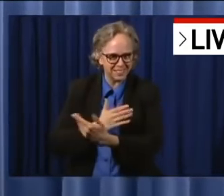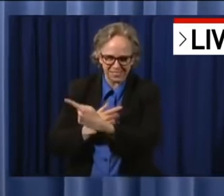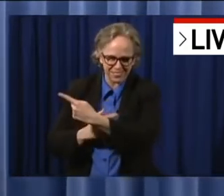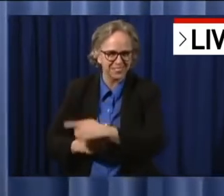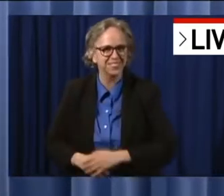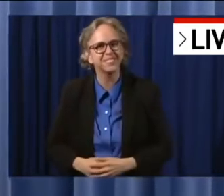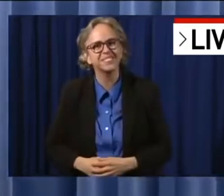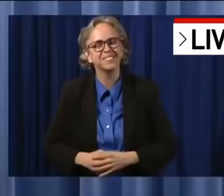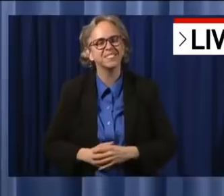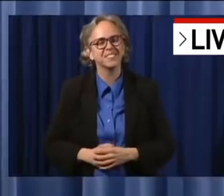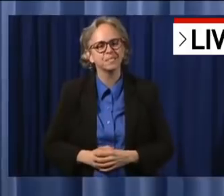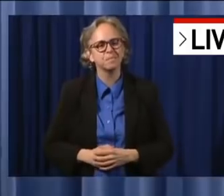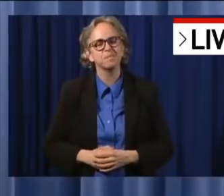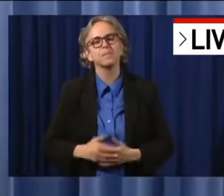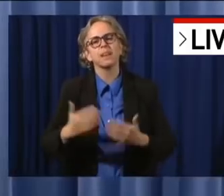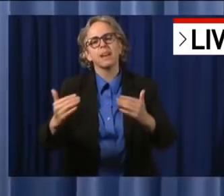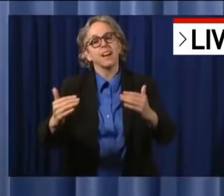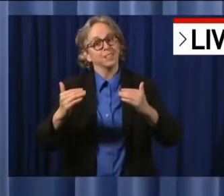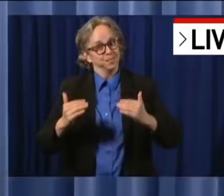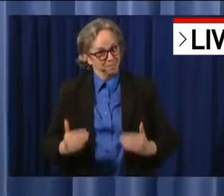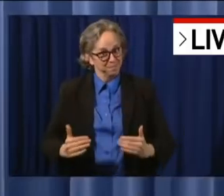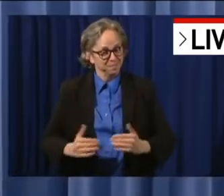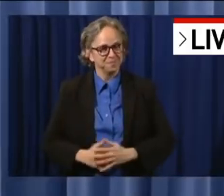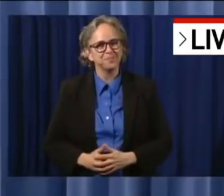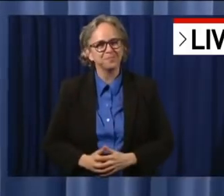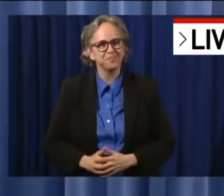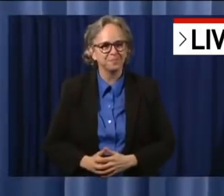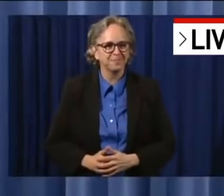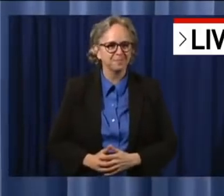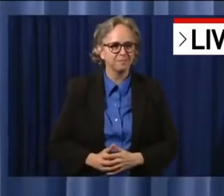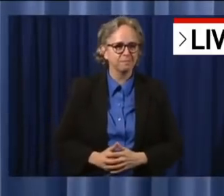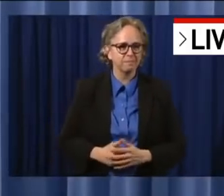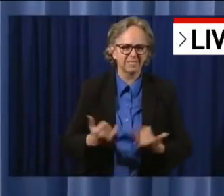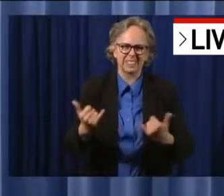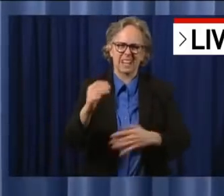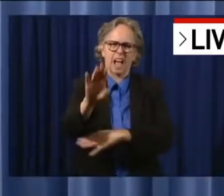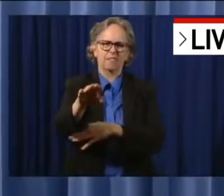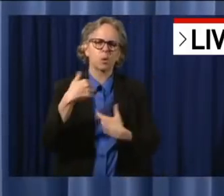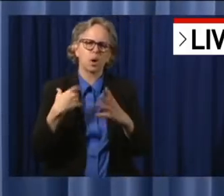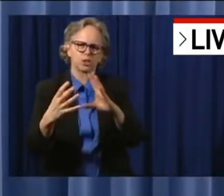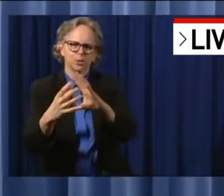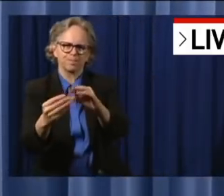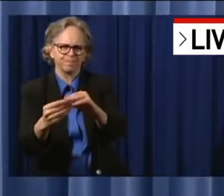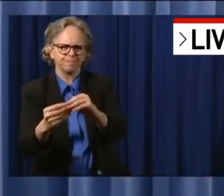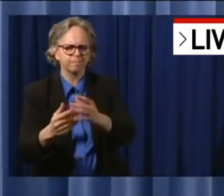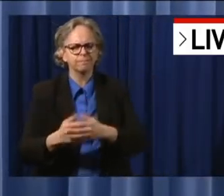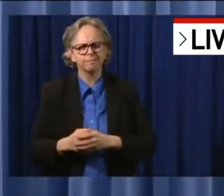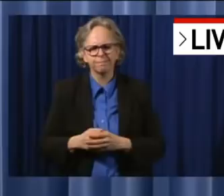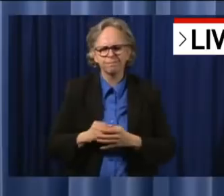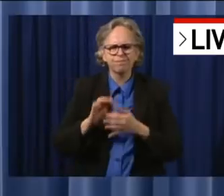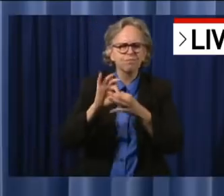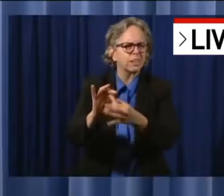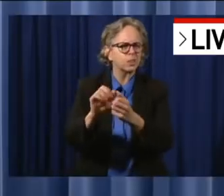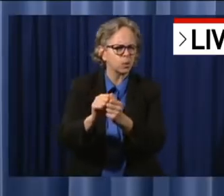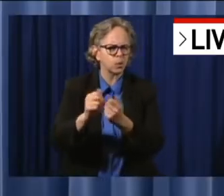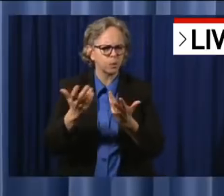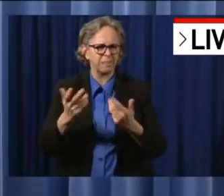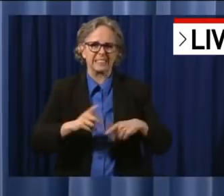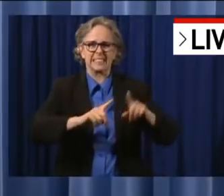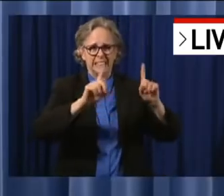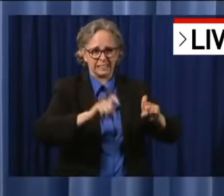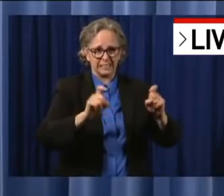I want to talk this afternoon for a few moments, about testing in nursing homes.